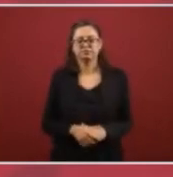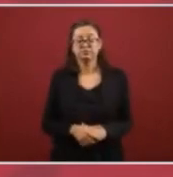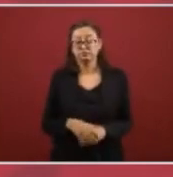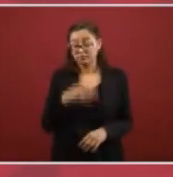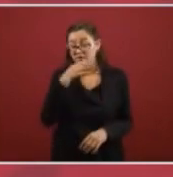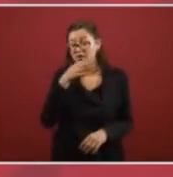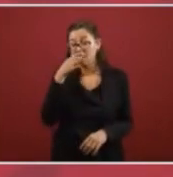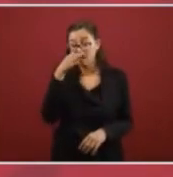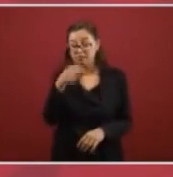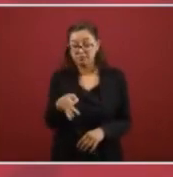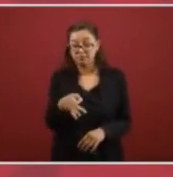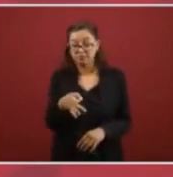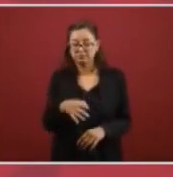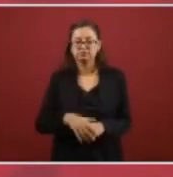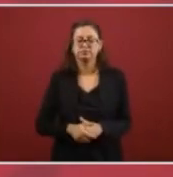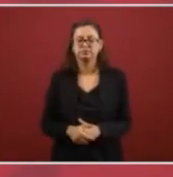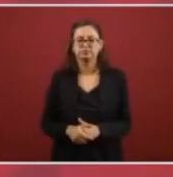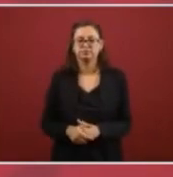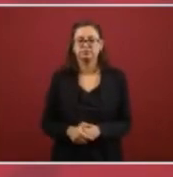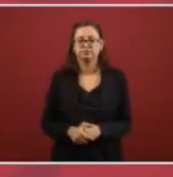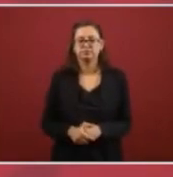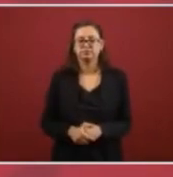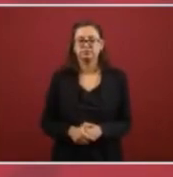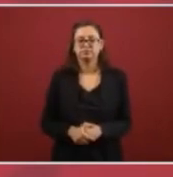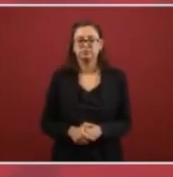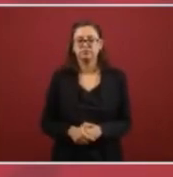And I'm letting you know in advance